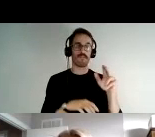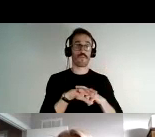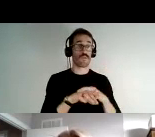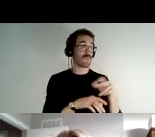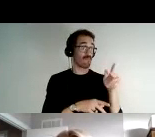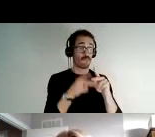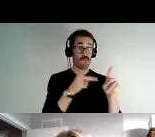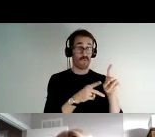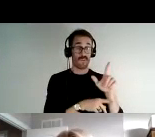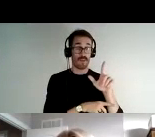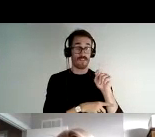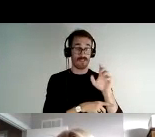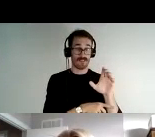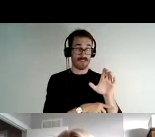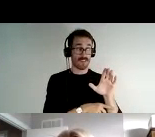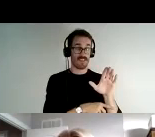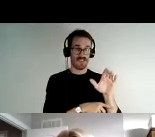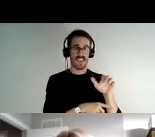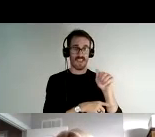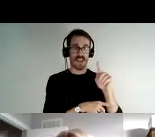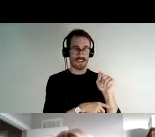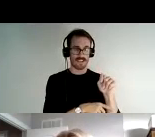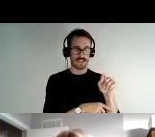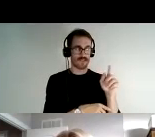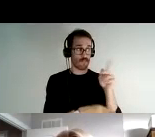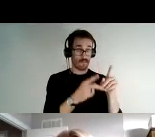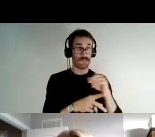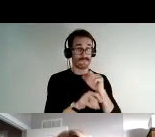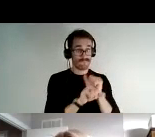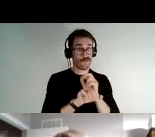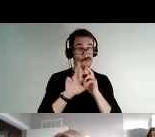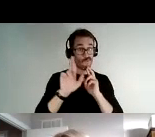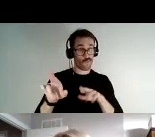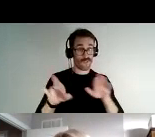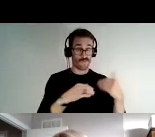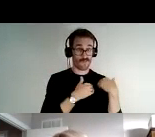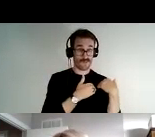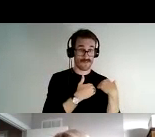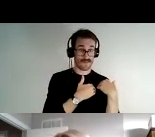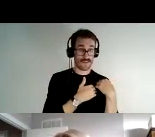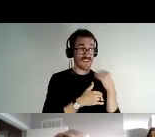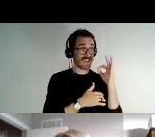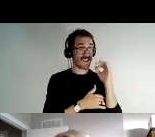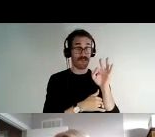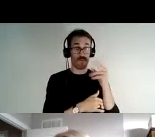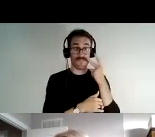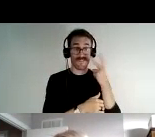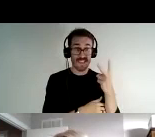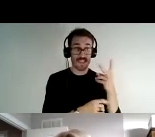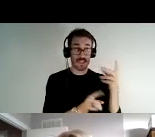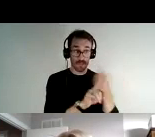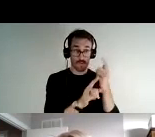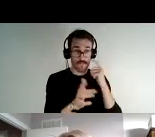And we know, of course, that act has been duplicated by the retirement homes. But if they are seeing abuse, are they